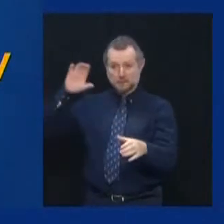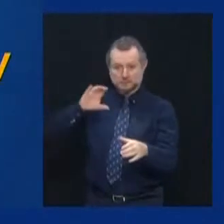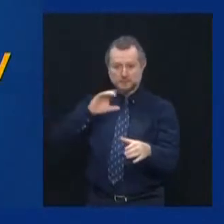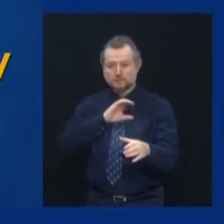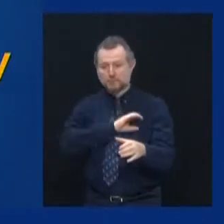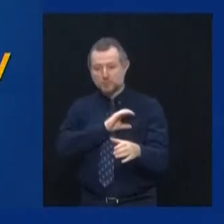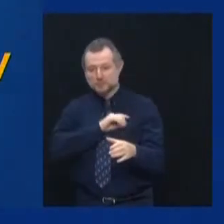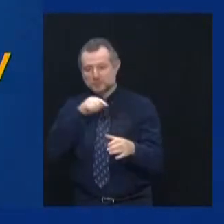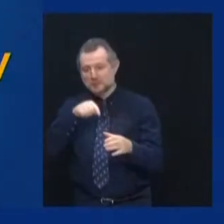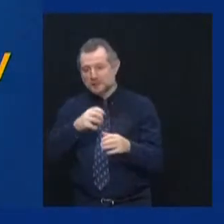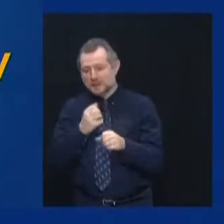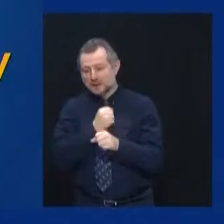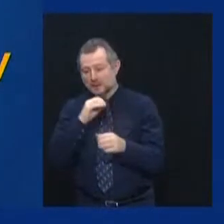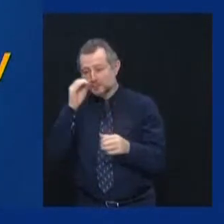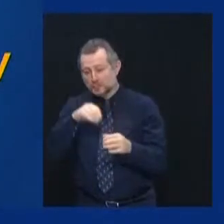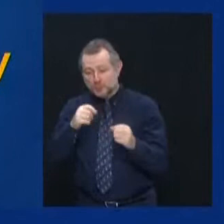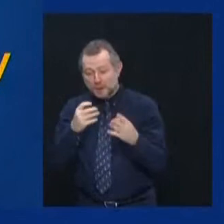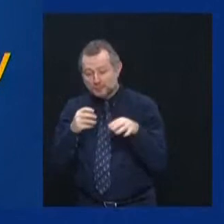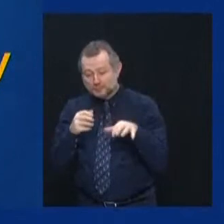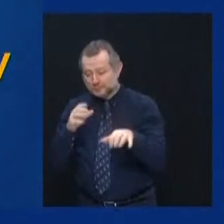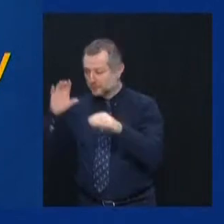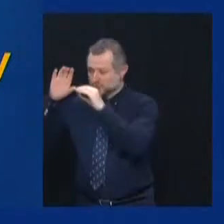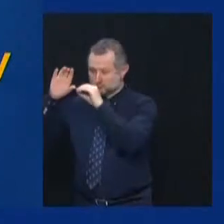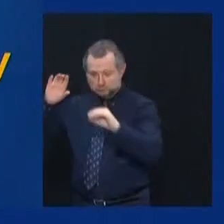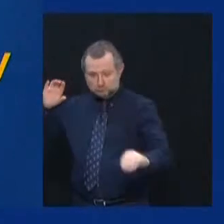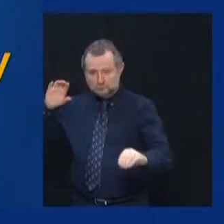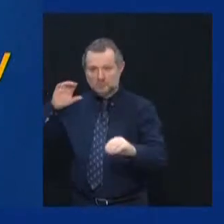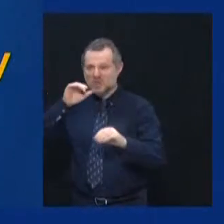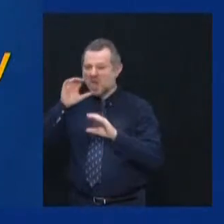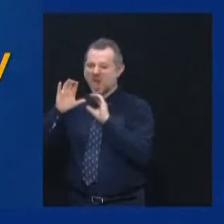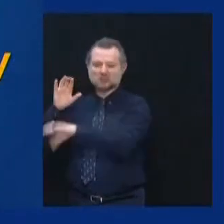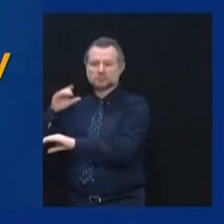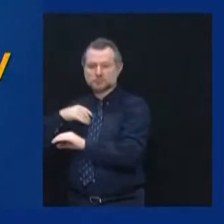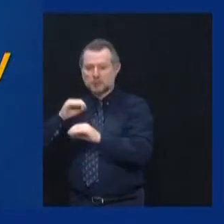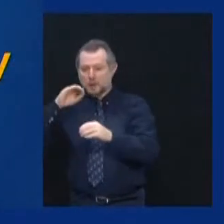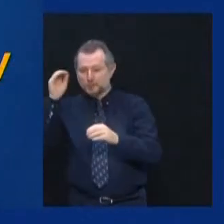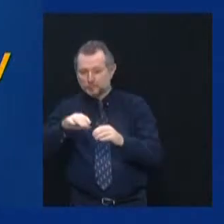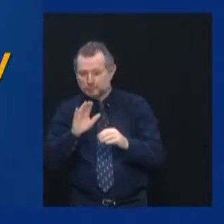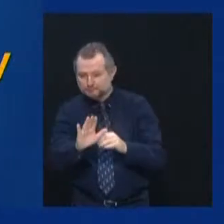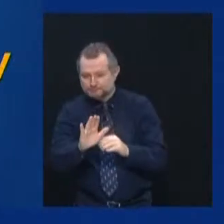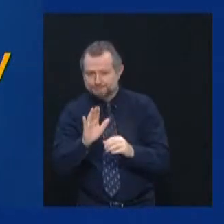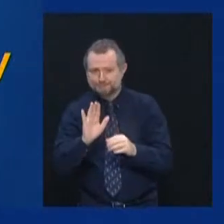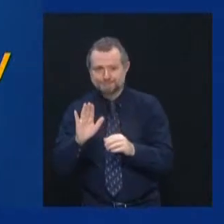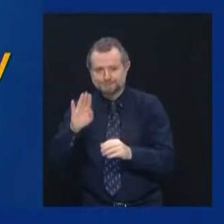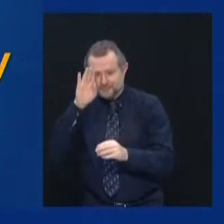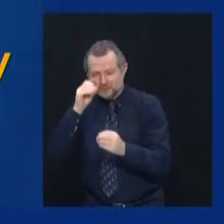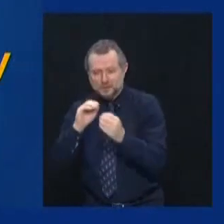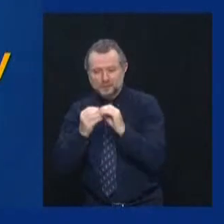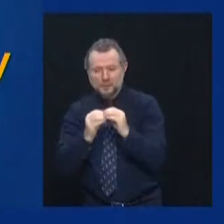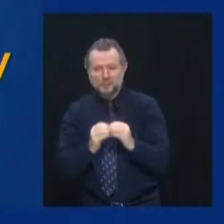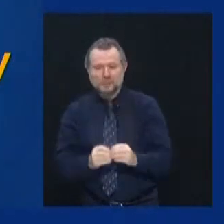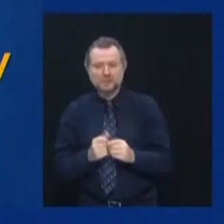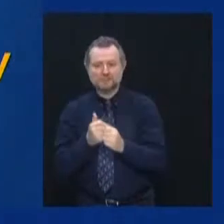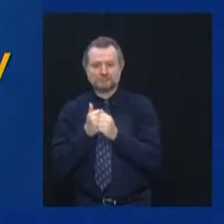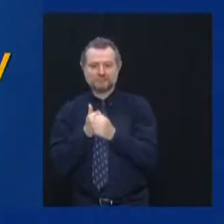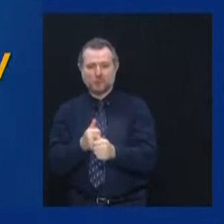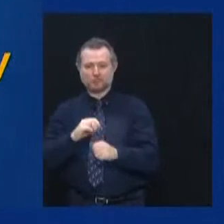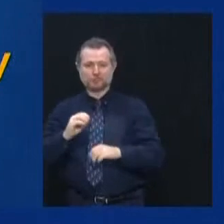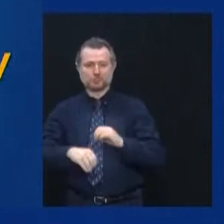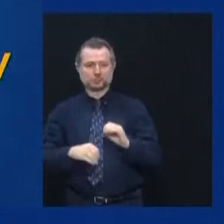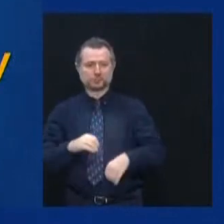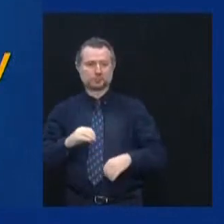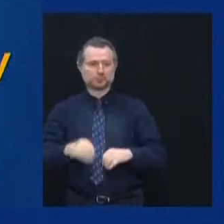the police represent, the firefighters get what the firefighters represent by percentage, and